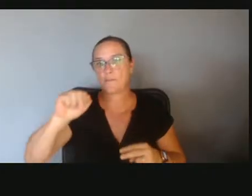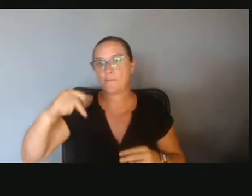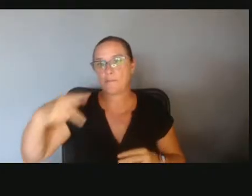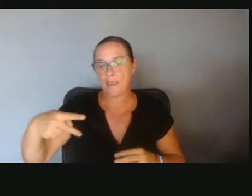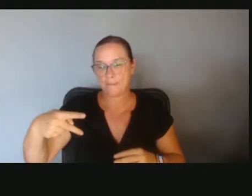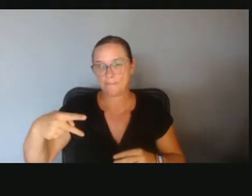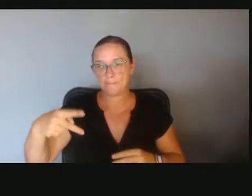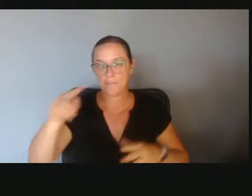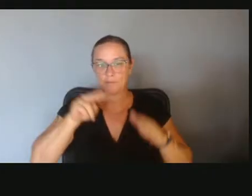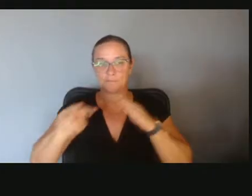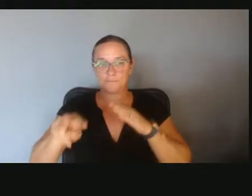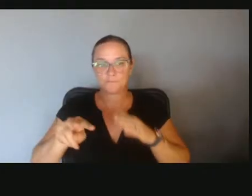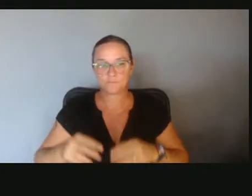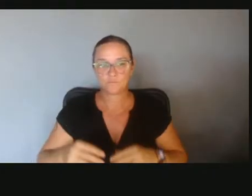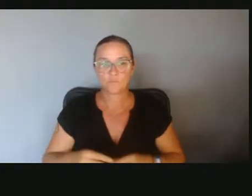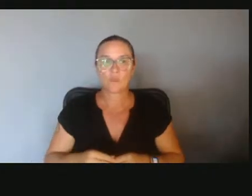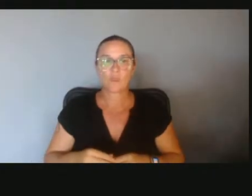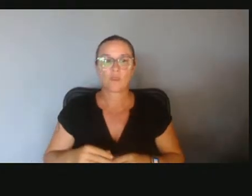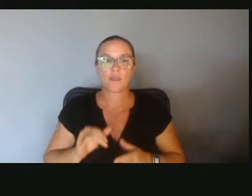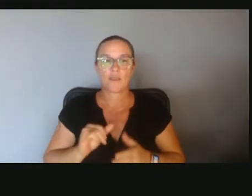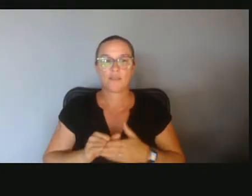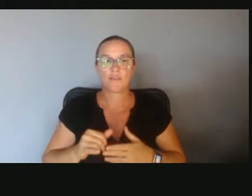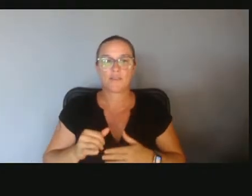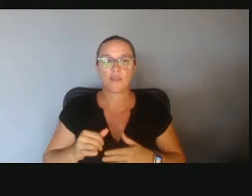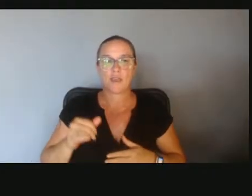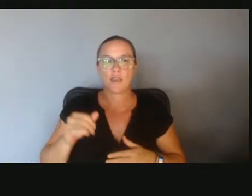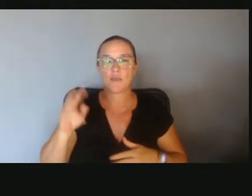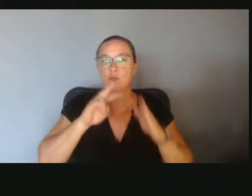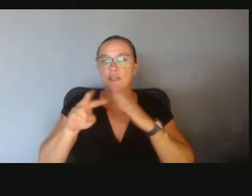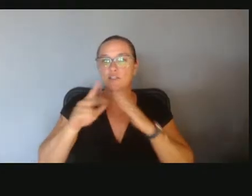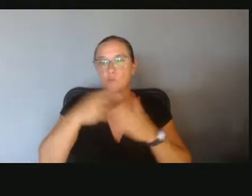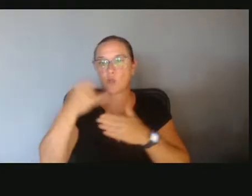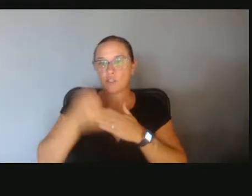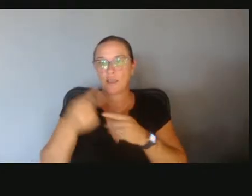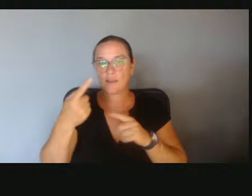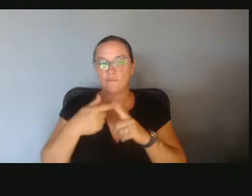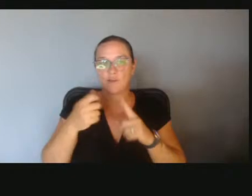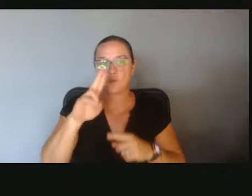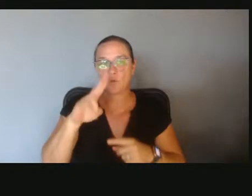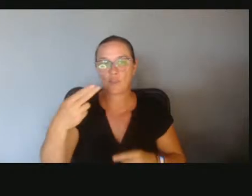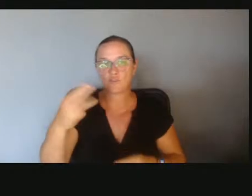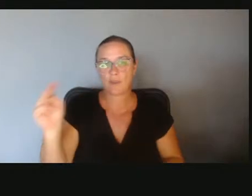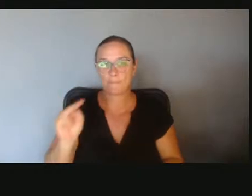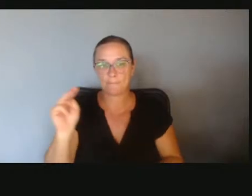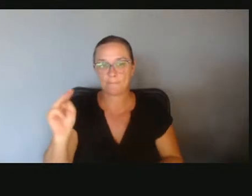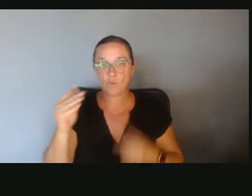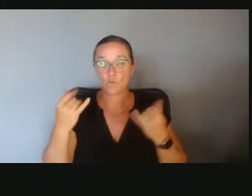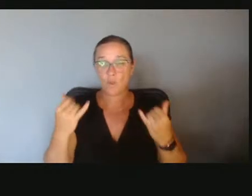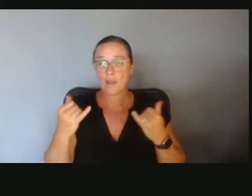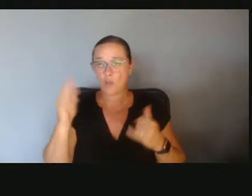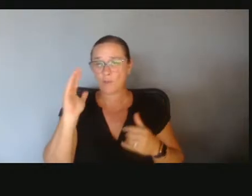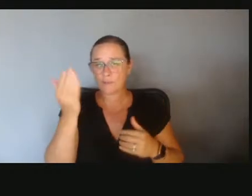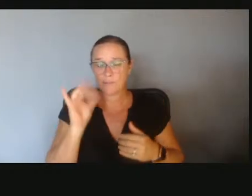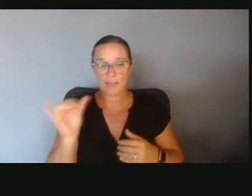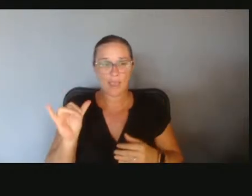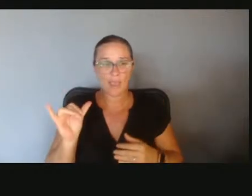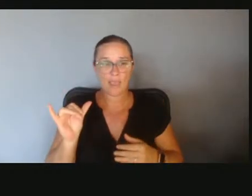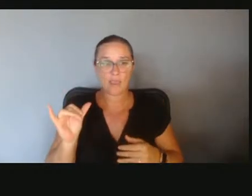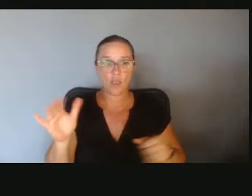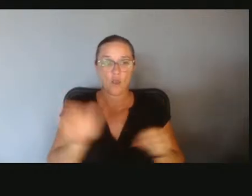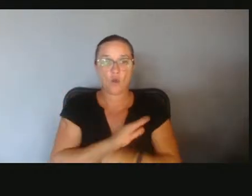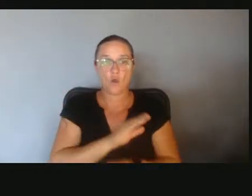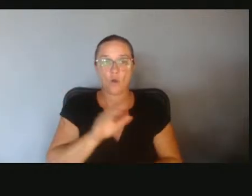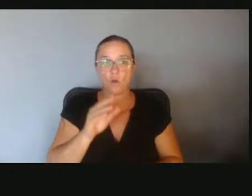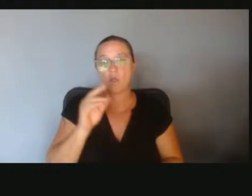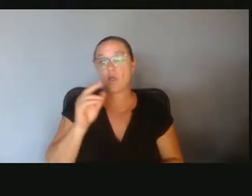VOG Measurement Prediction Project from the University of Hawaii at Manoa. Presently, it seems like the whole